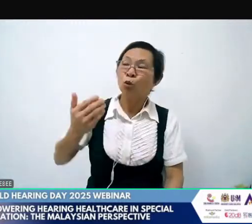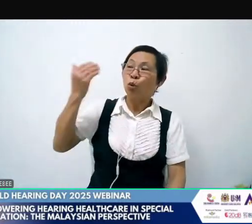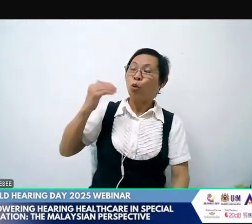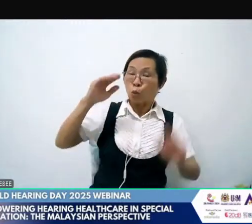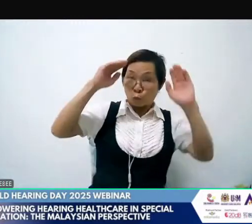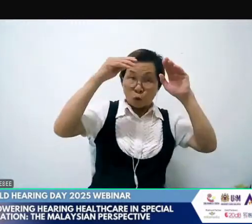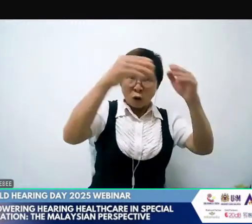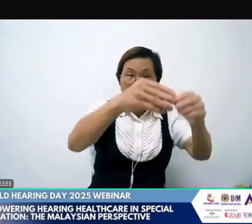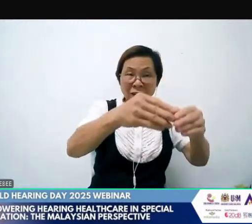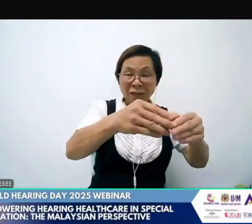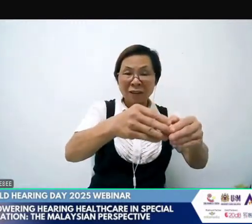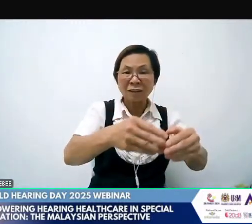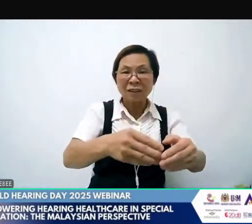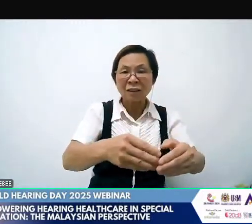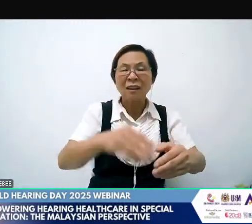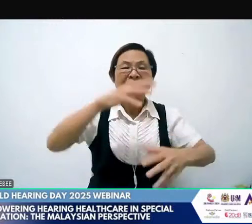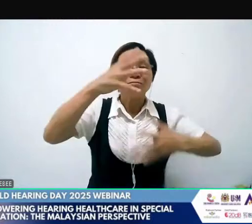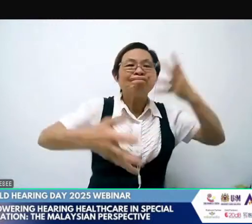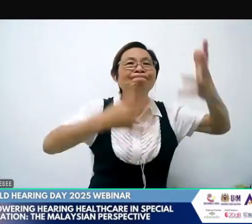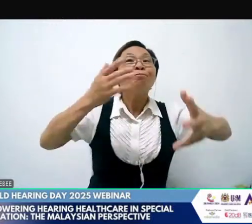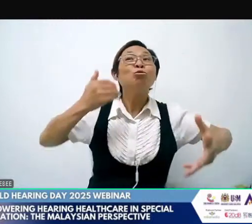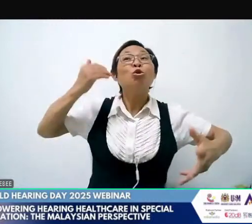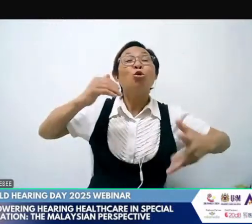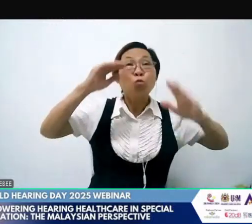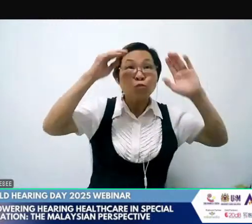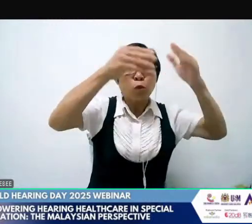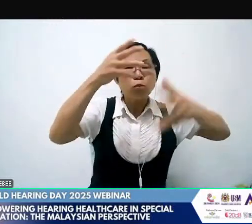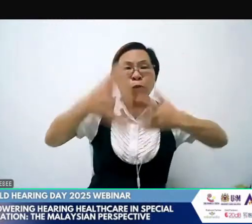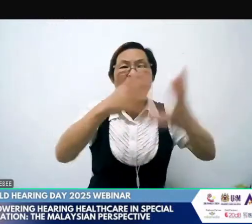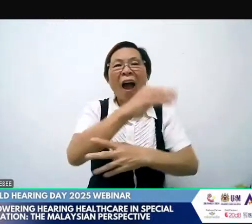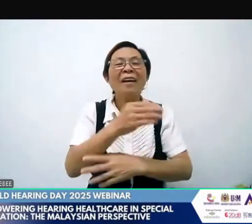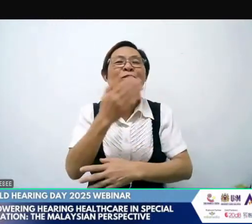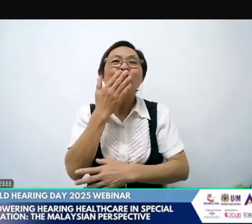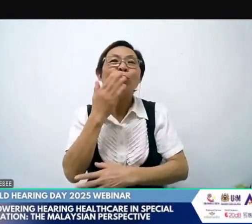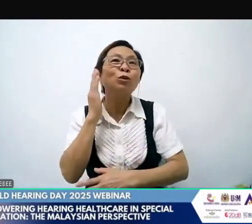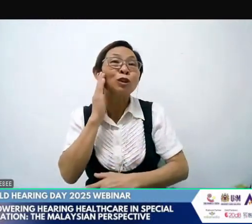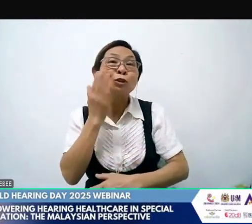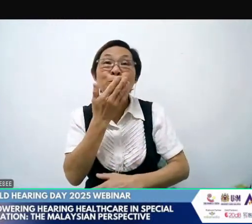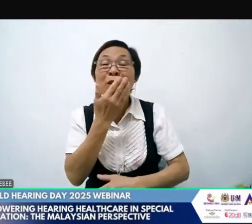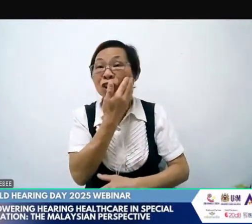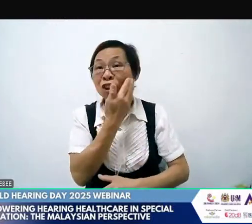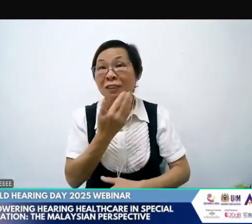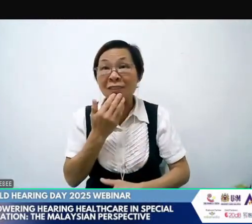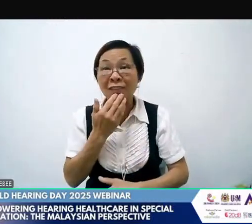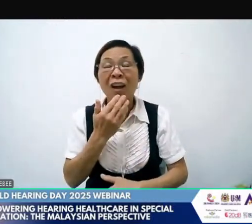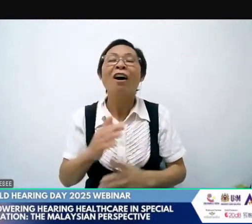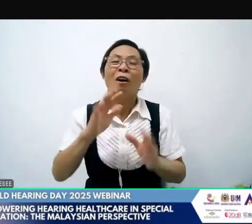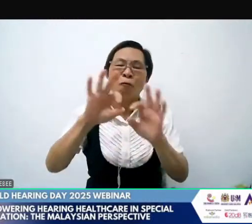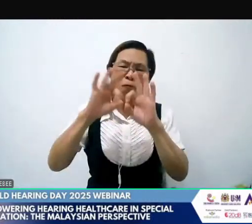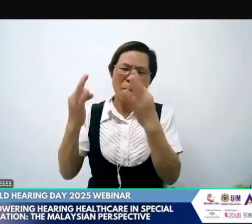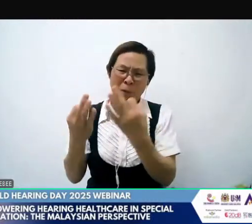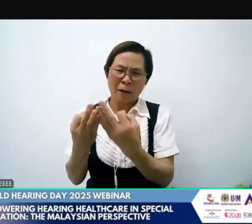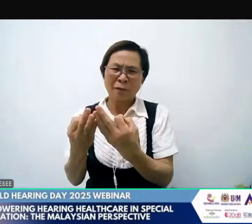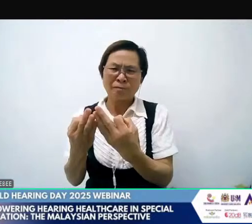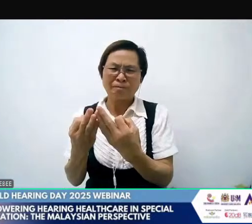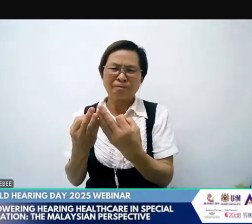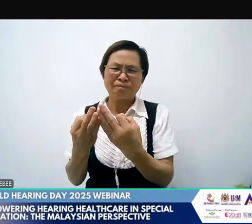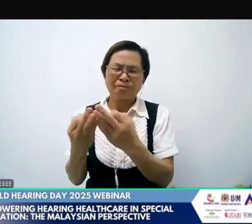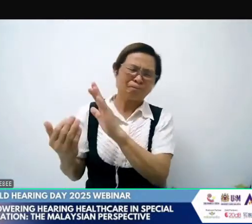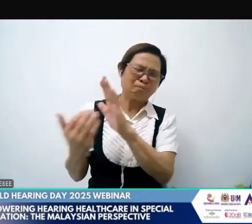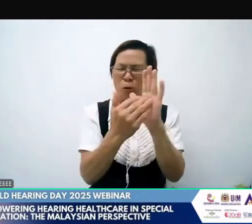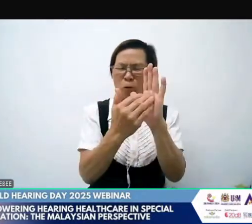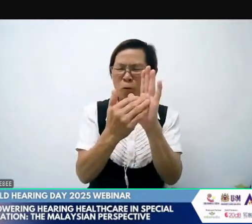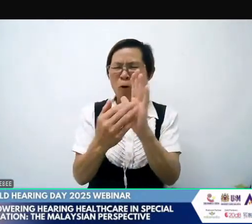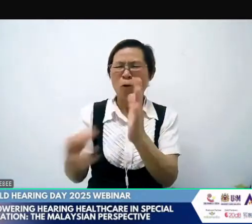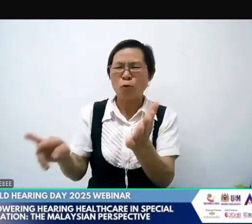providing sign language and cue speech. Families seem to resist enrolling